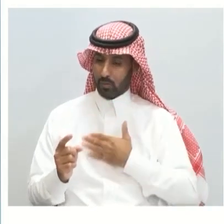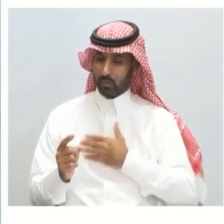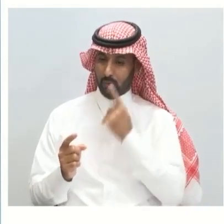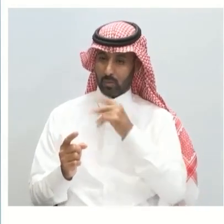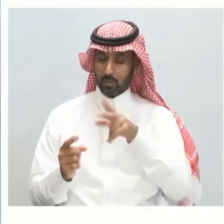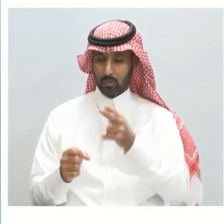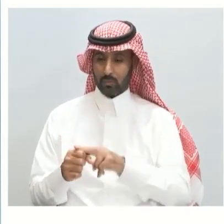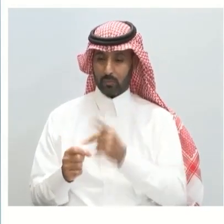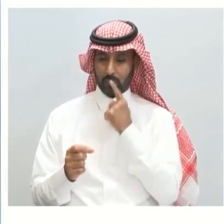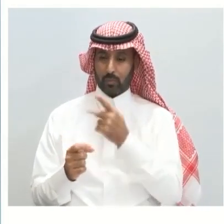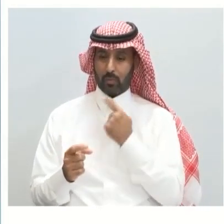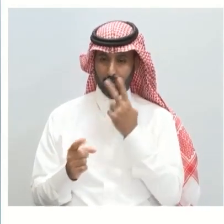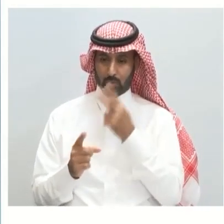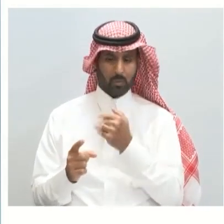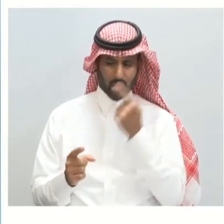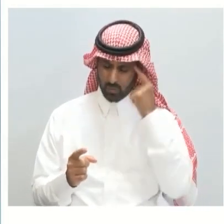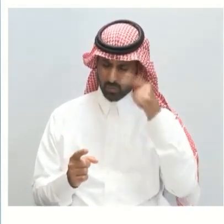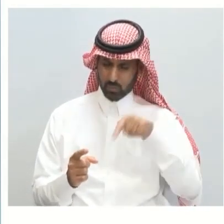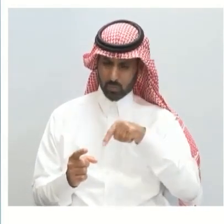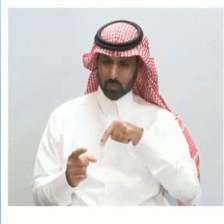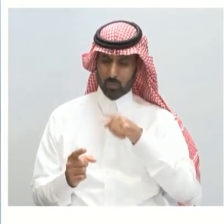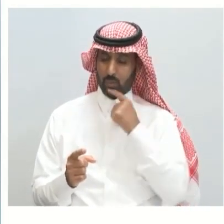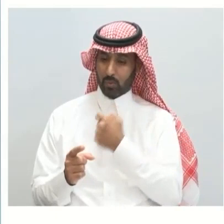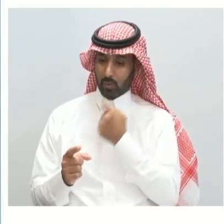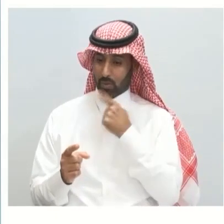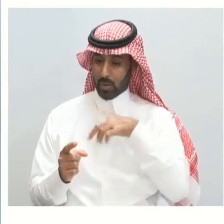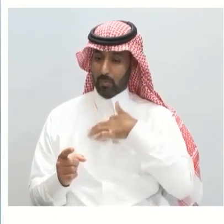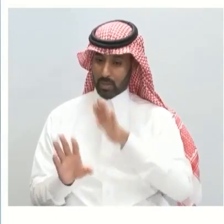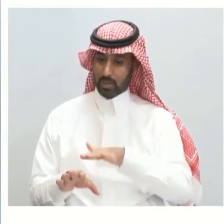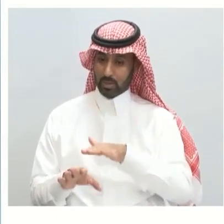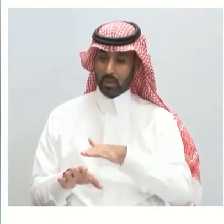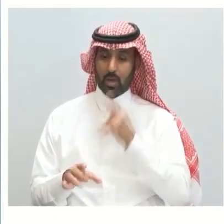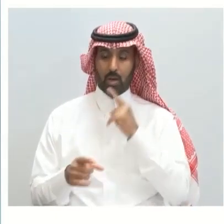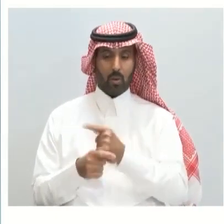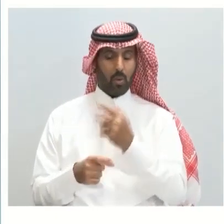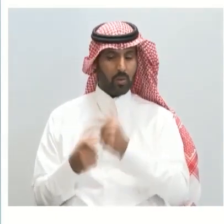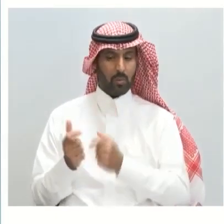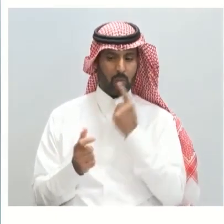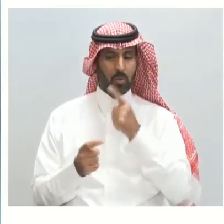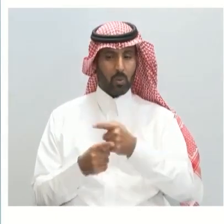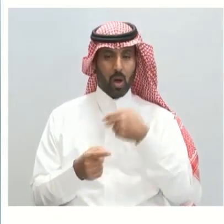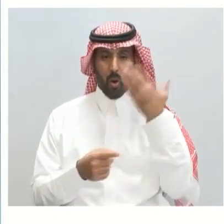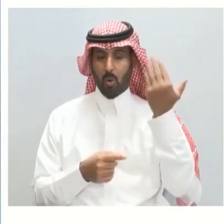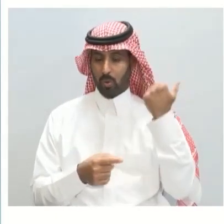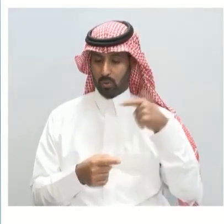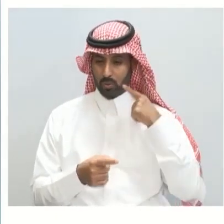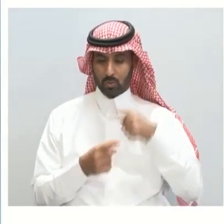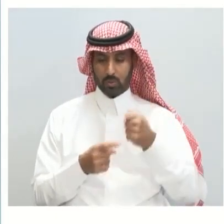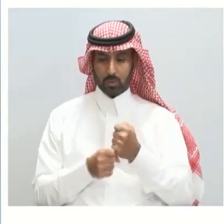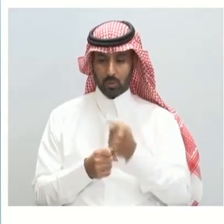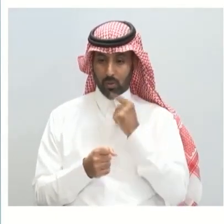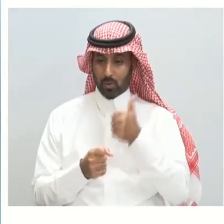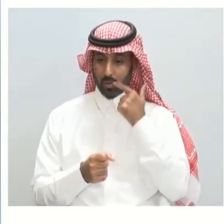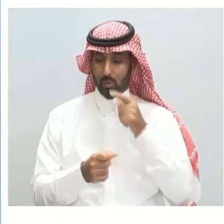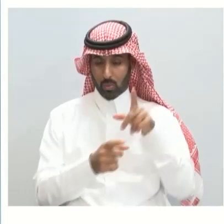see you too. I wasn't sure you'd be here. Presenter, of course I'm here. I can't wait to hear about your exploits. Have you had a successful